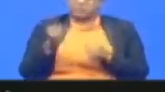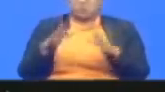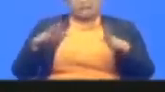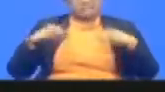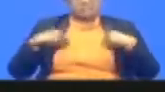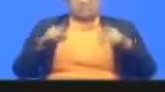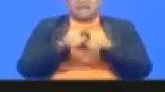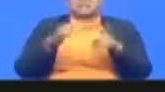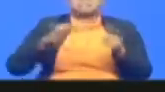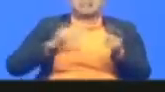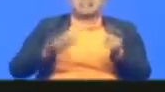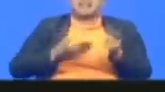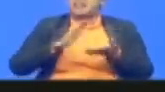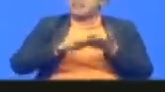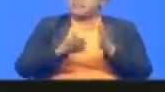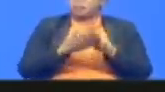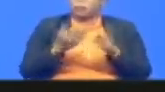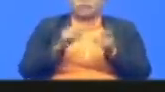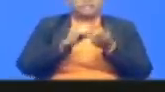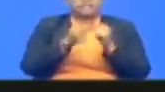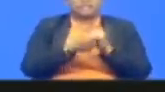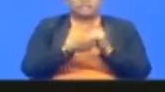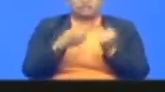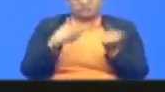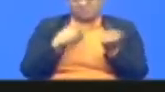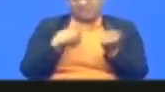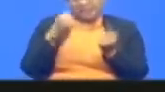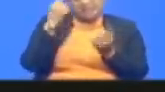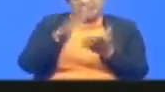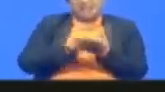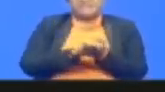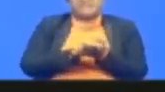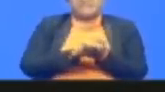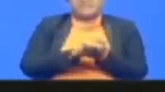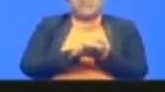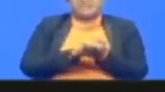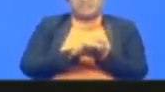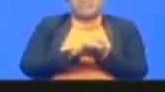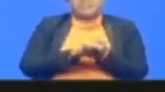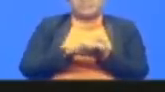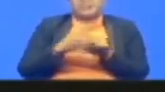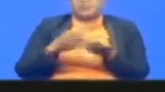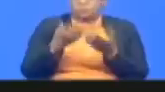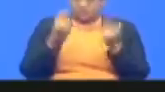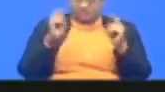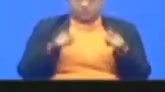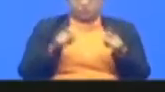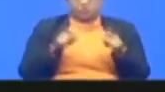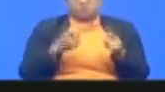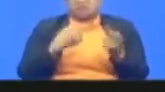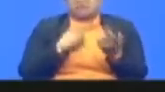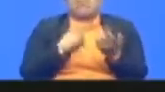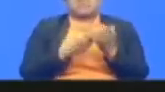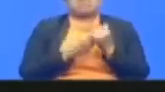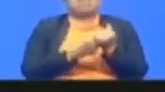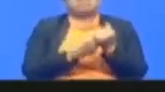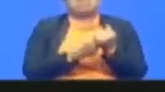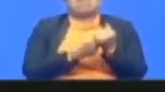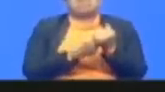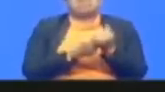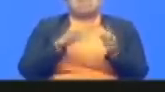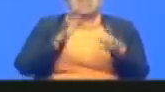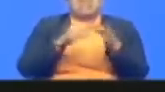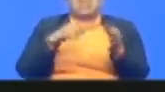ever change that. Because to me, I believe, ndugu ni kufaana na si kufanana. Mara au mepata si watu watatu